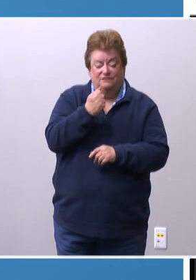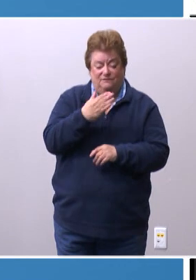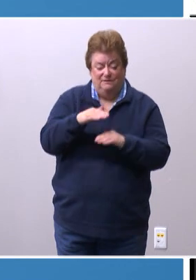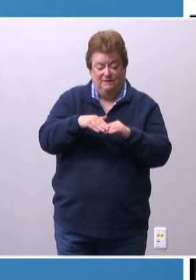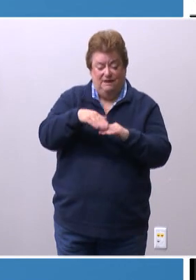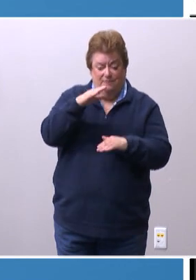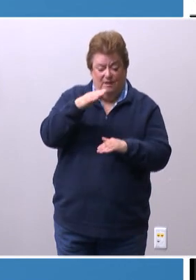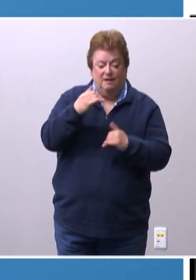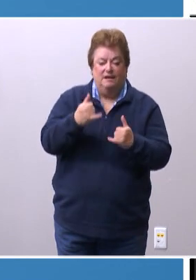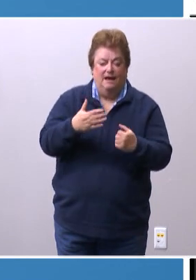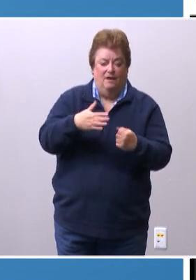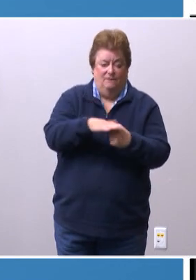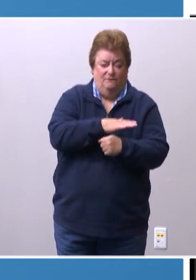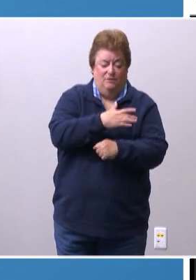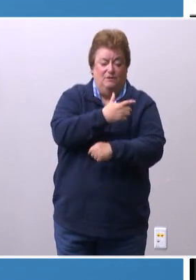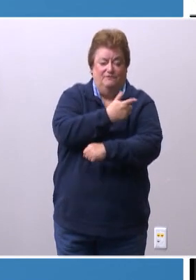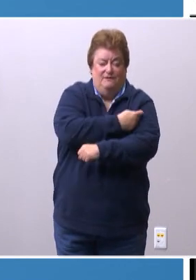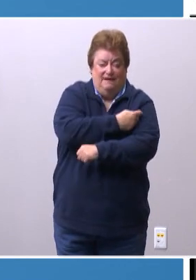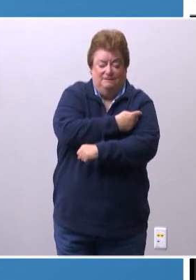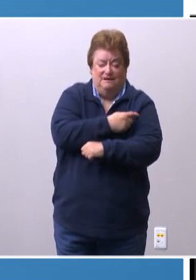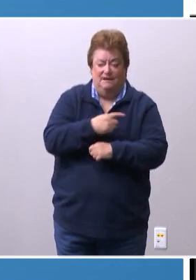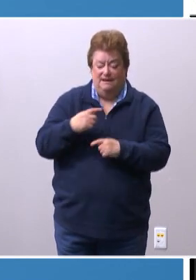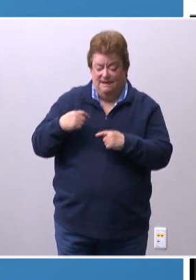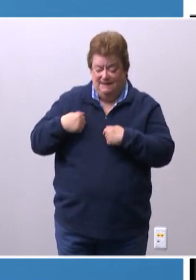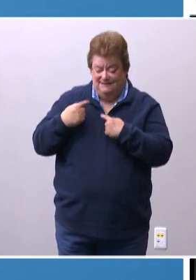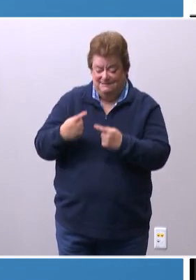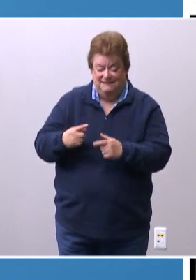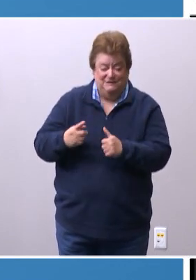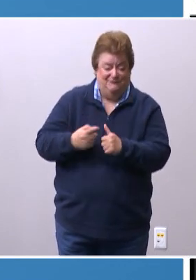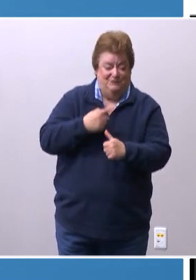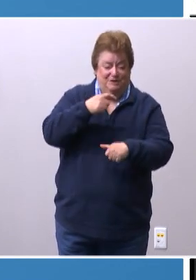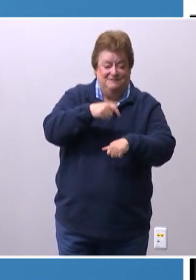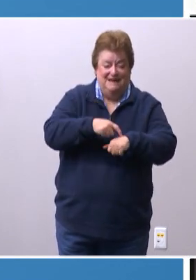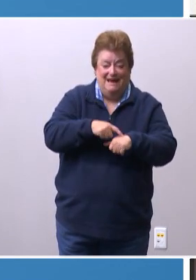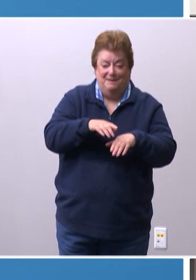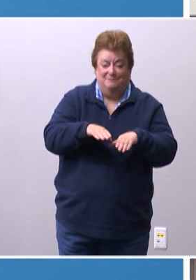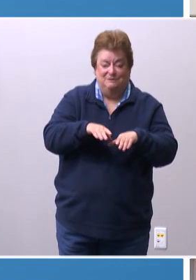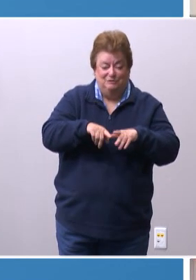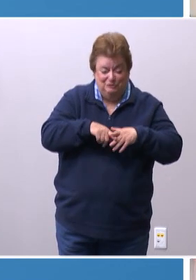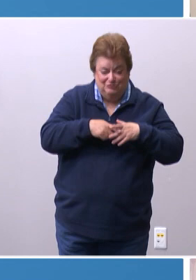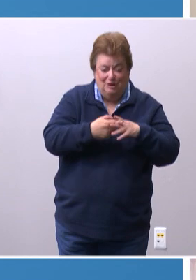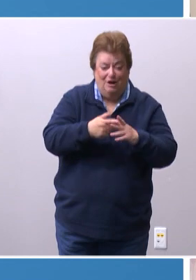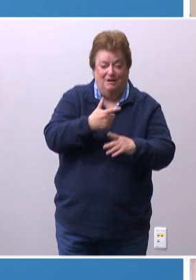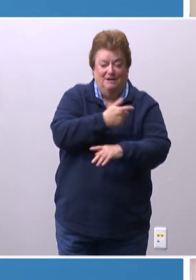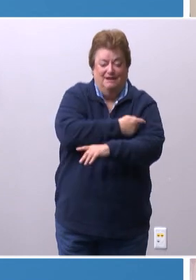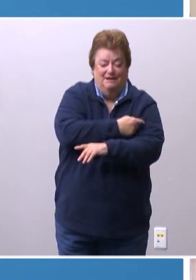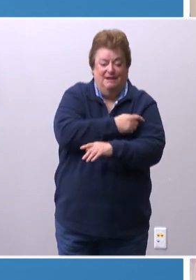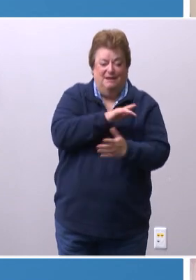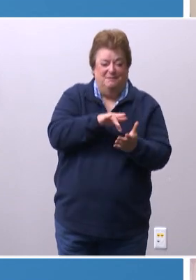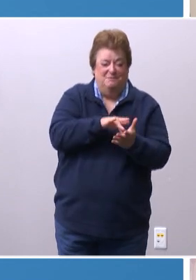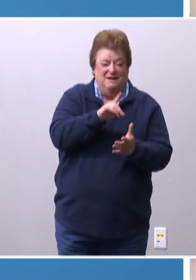vaccinated. Since the first shipment of COVID-19 vaccine arrived in mid-December of last